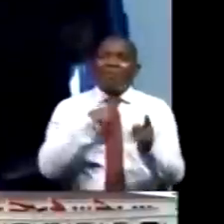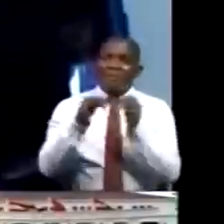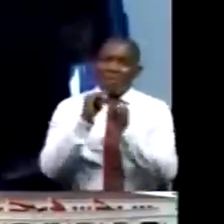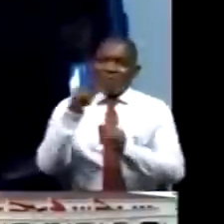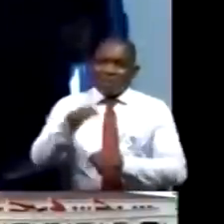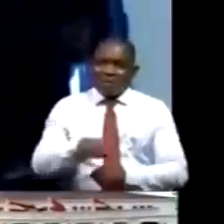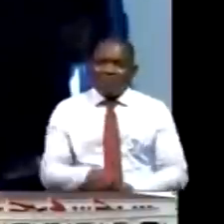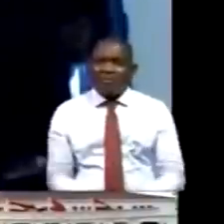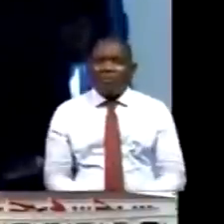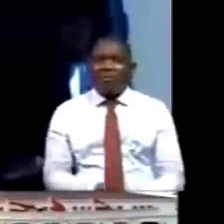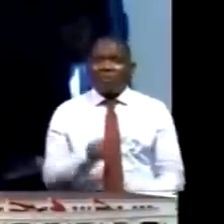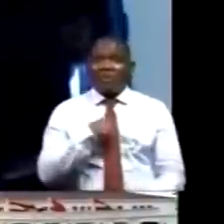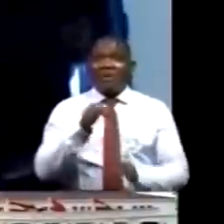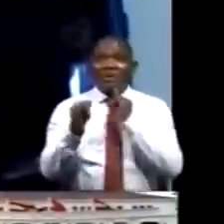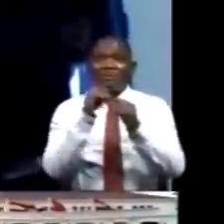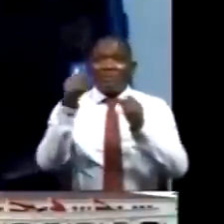the interview.